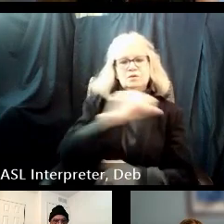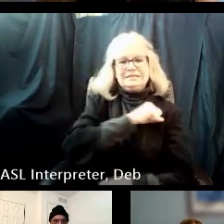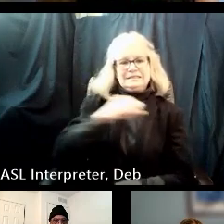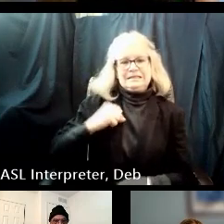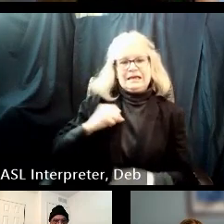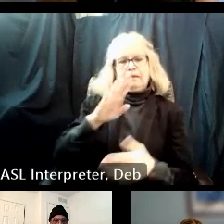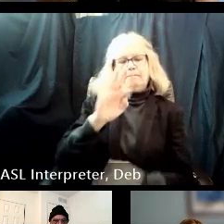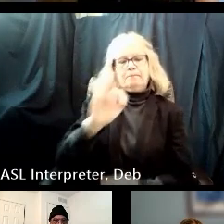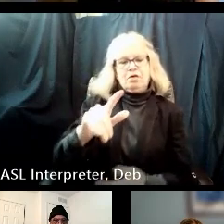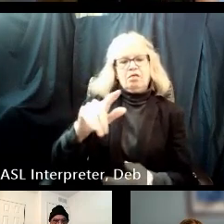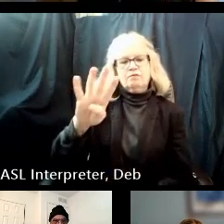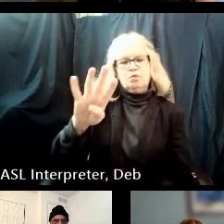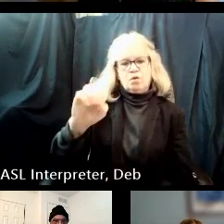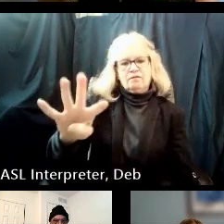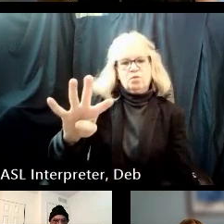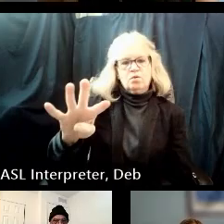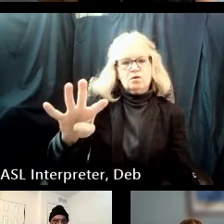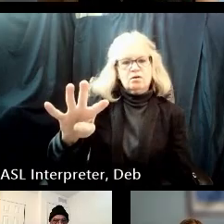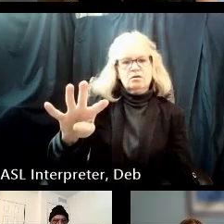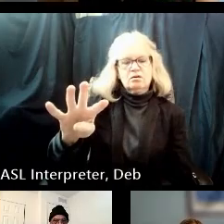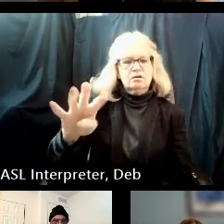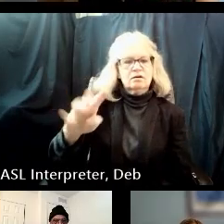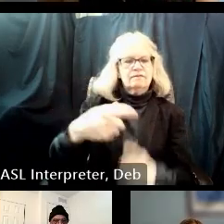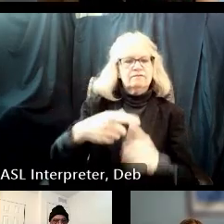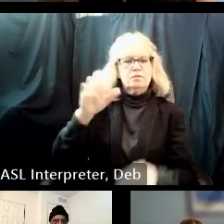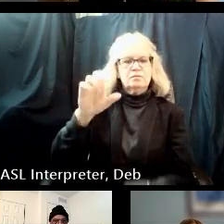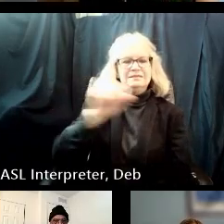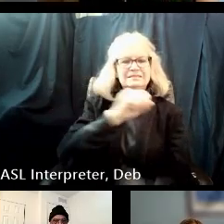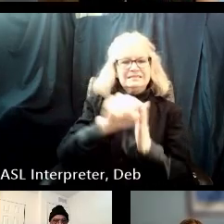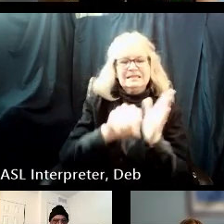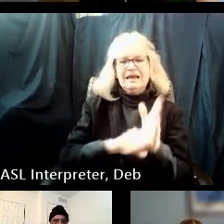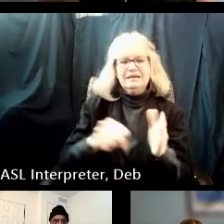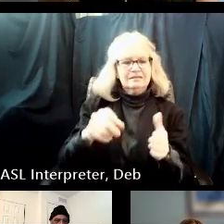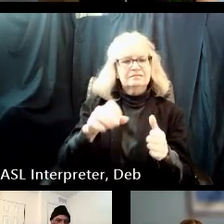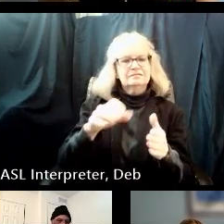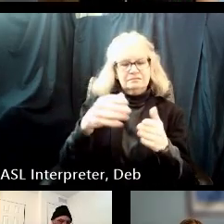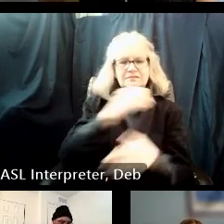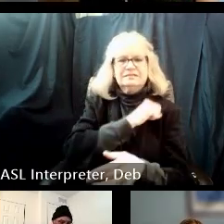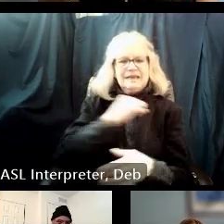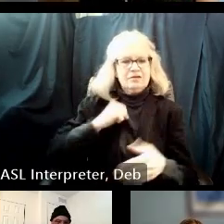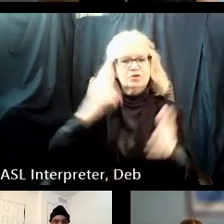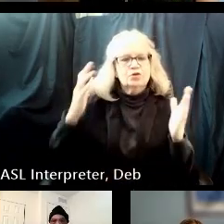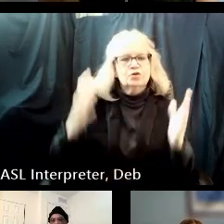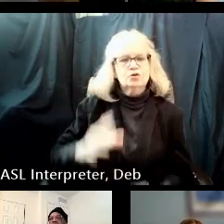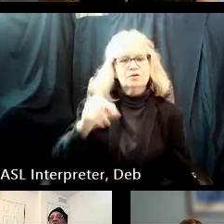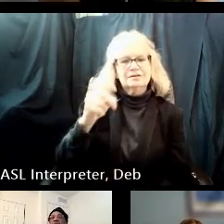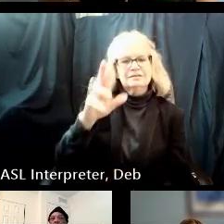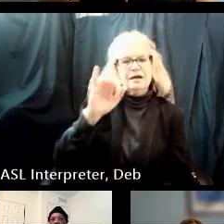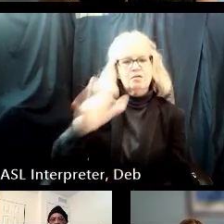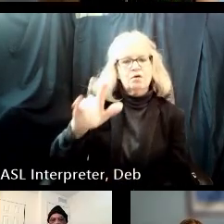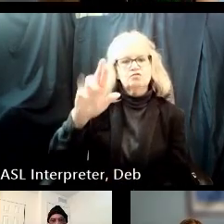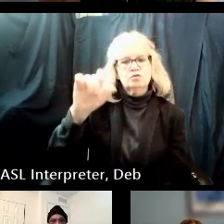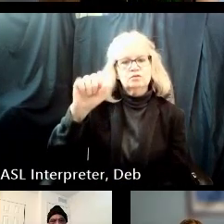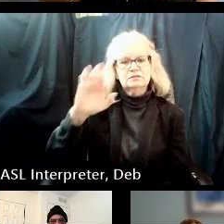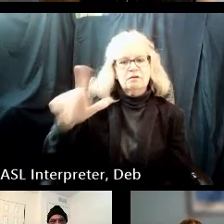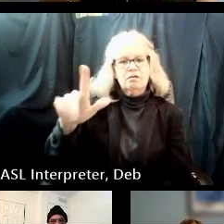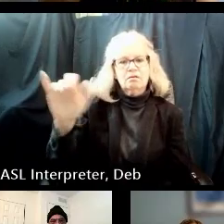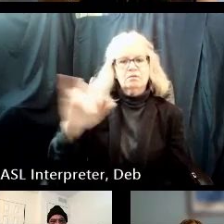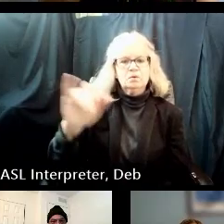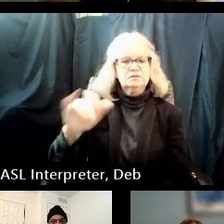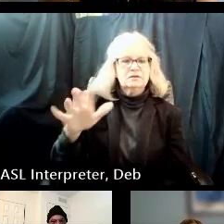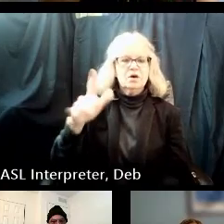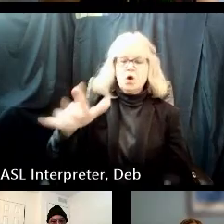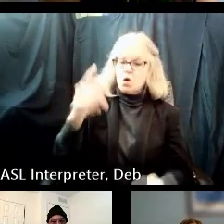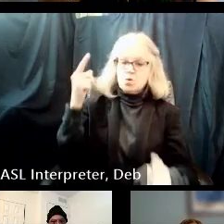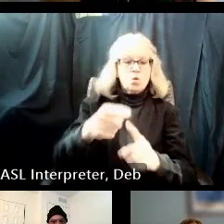State Senator Darrell Rusin. The overarching goal of her research and praxis is health equity and social